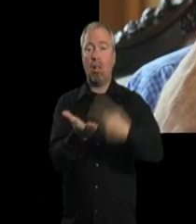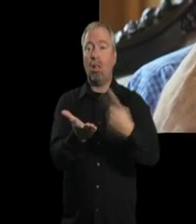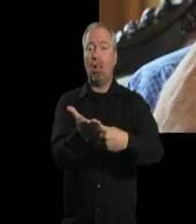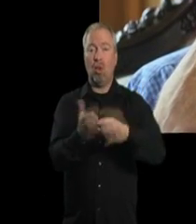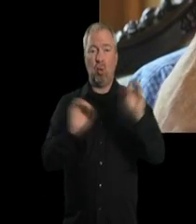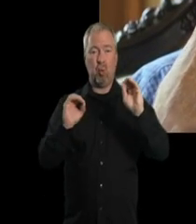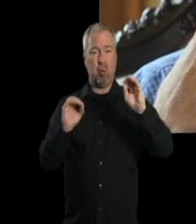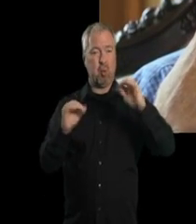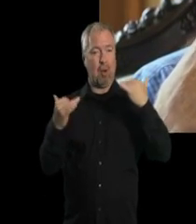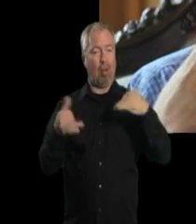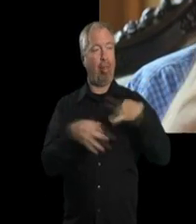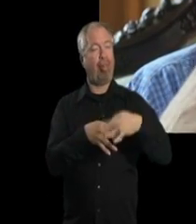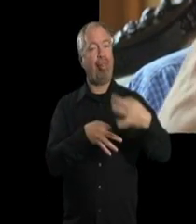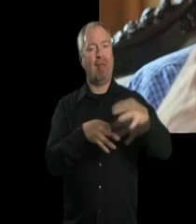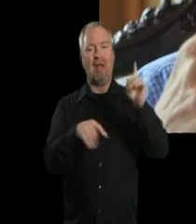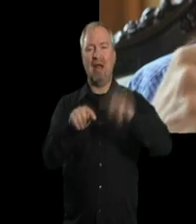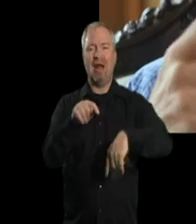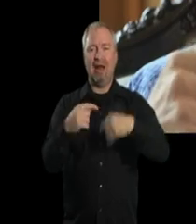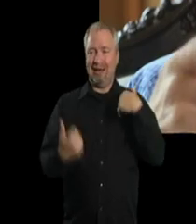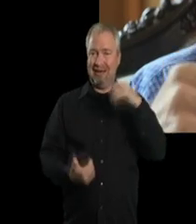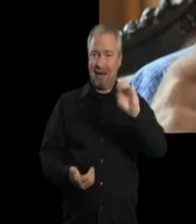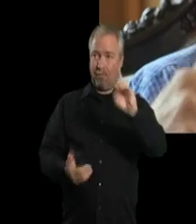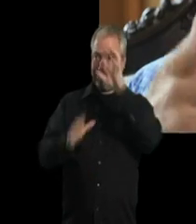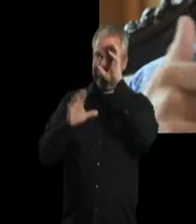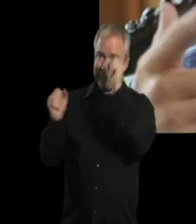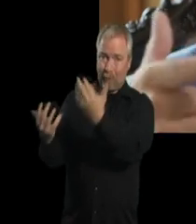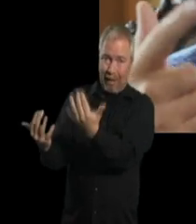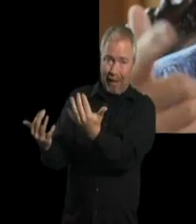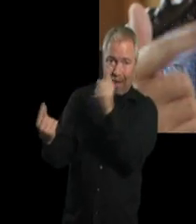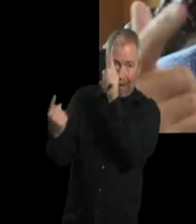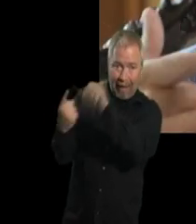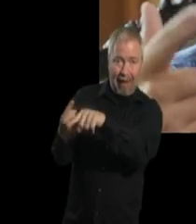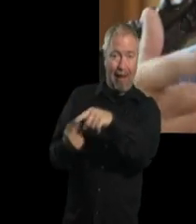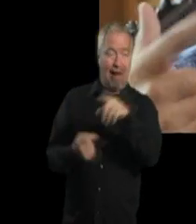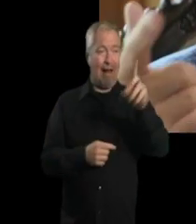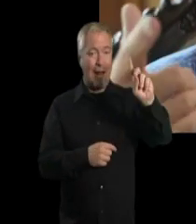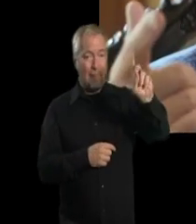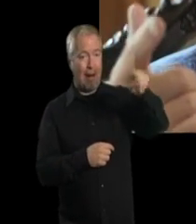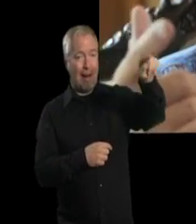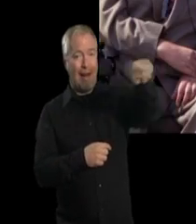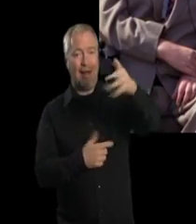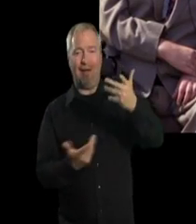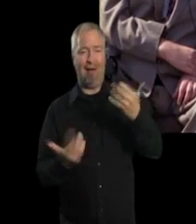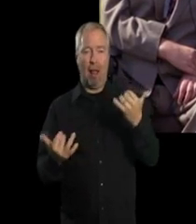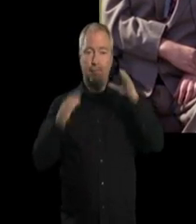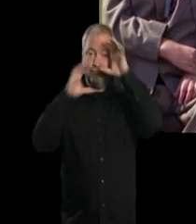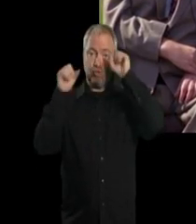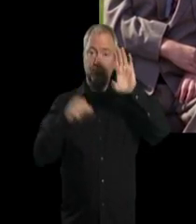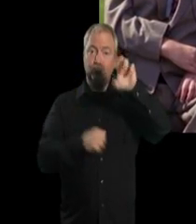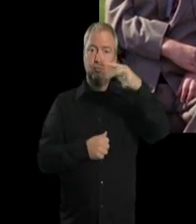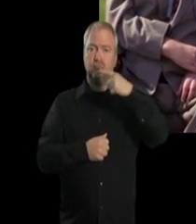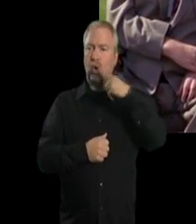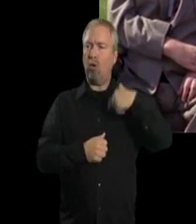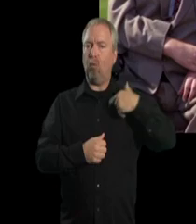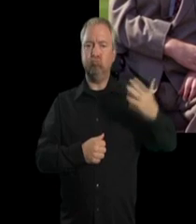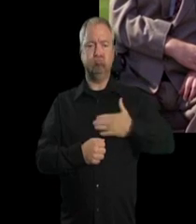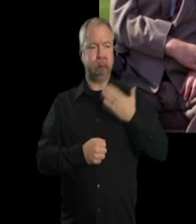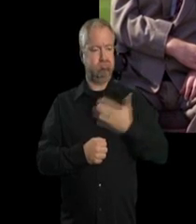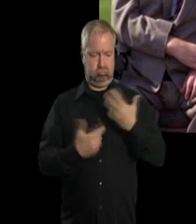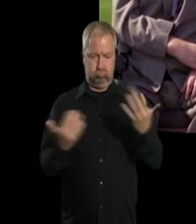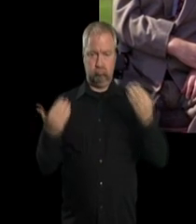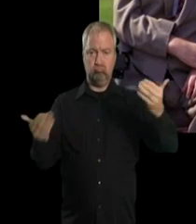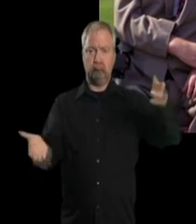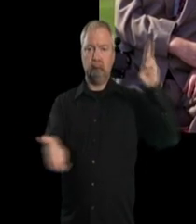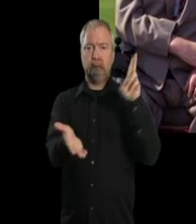was never much discussion about, can't we put this off until we get a Democratic president, by the Democrats. And President Bush said, I'll